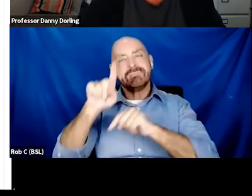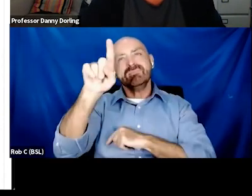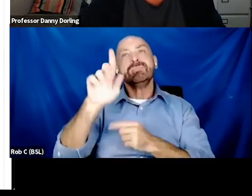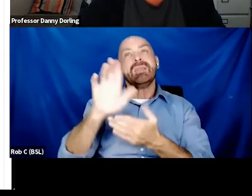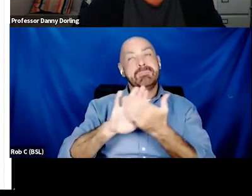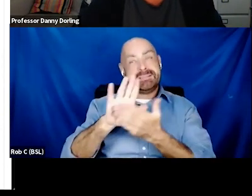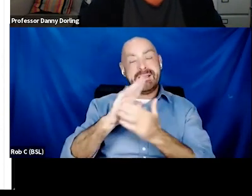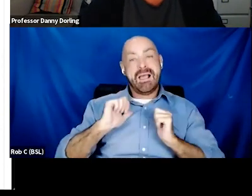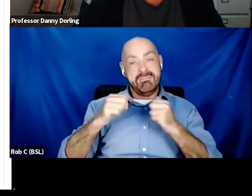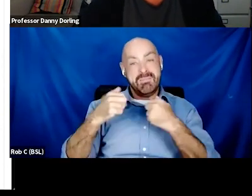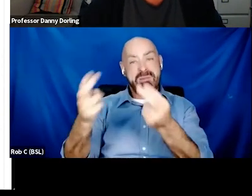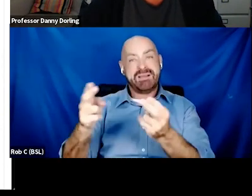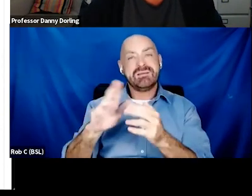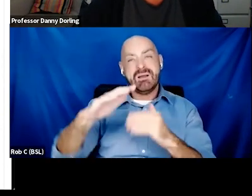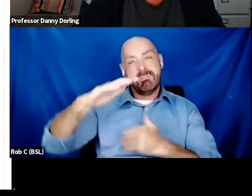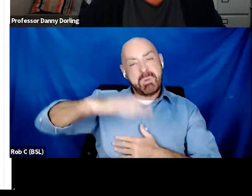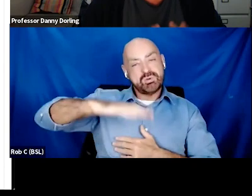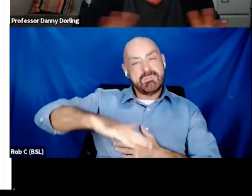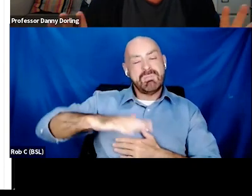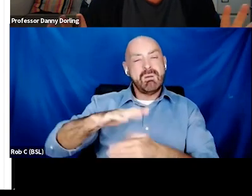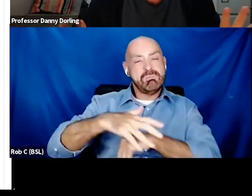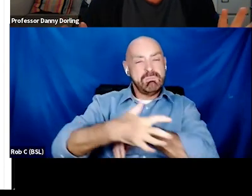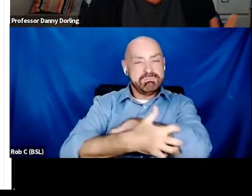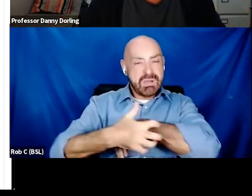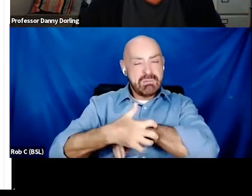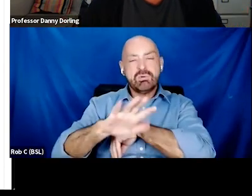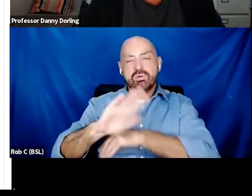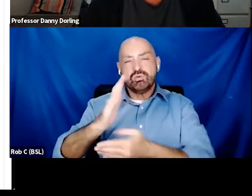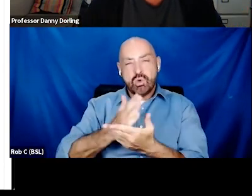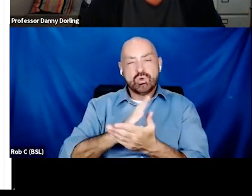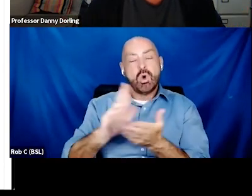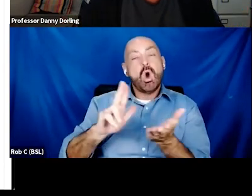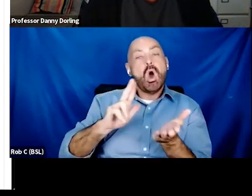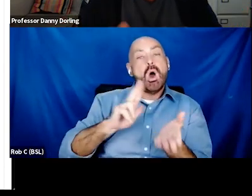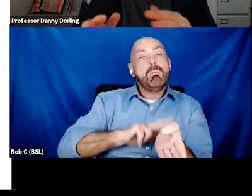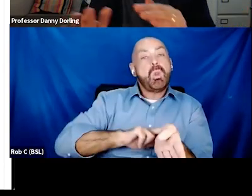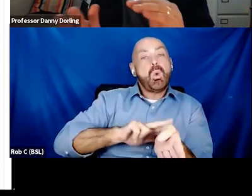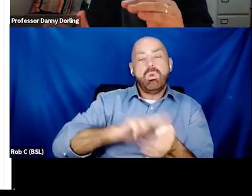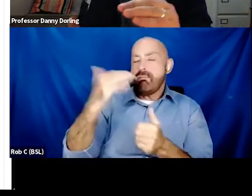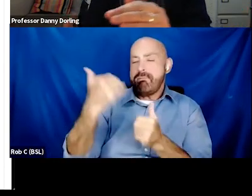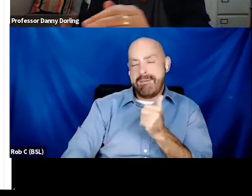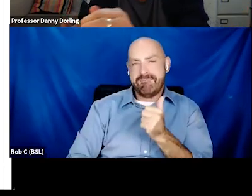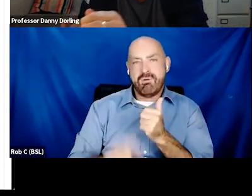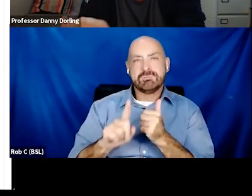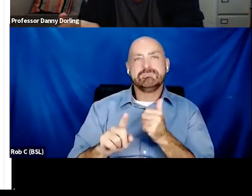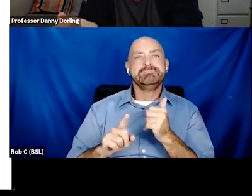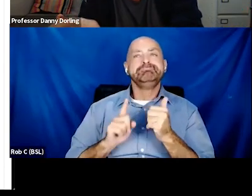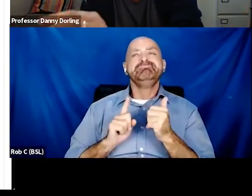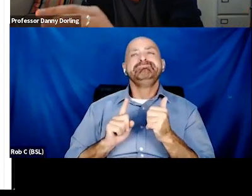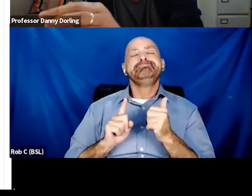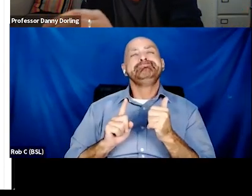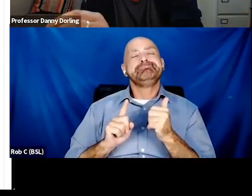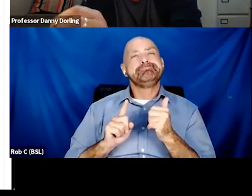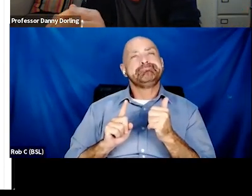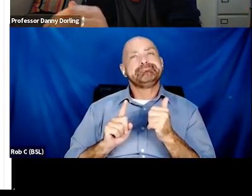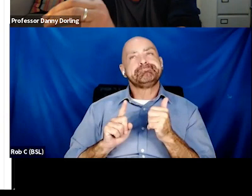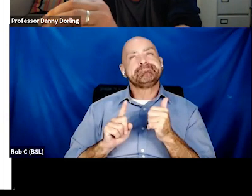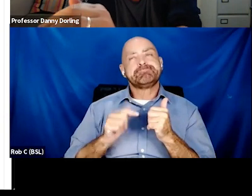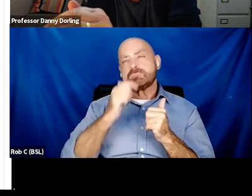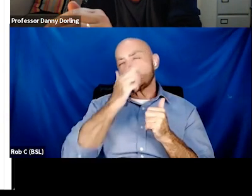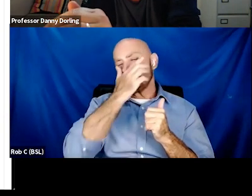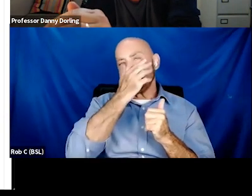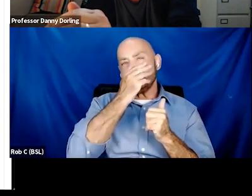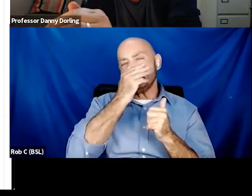area is the not sures, and the blue is the never going to return to normal. And what you'll see is that that's